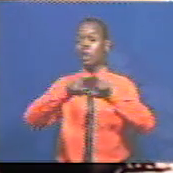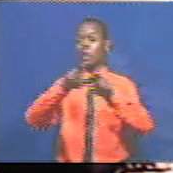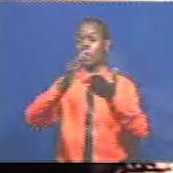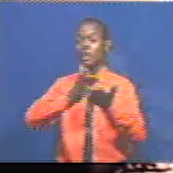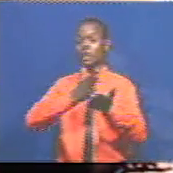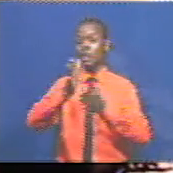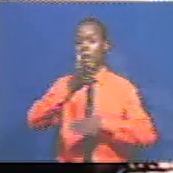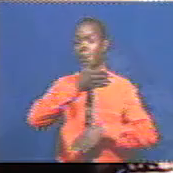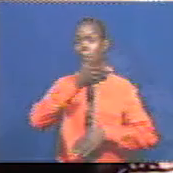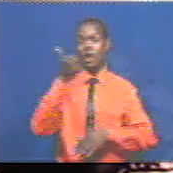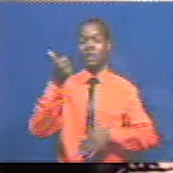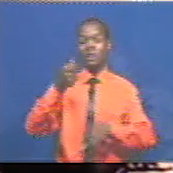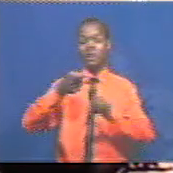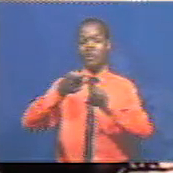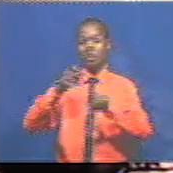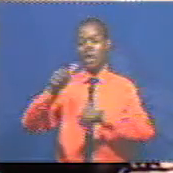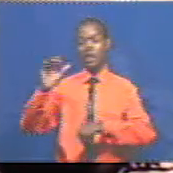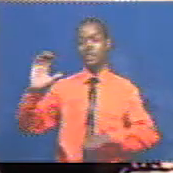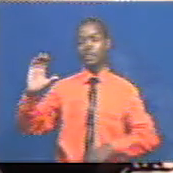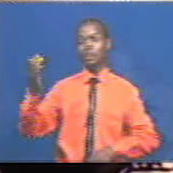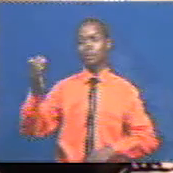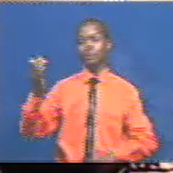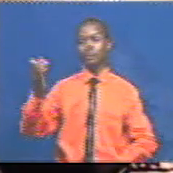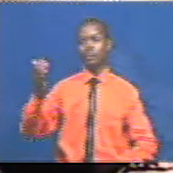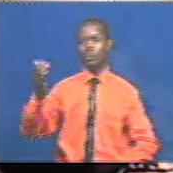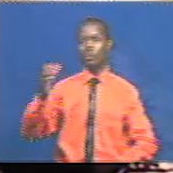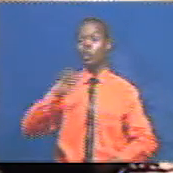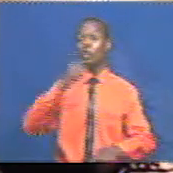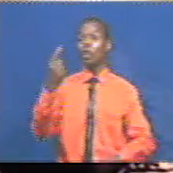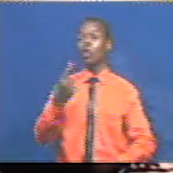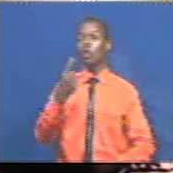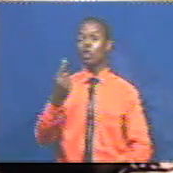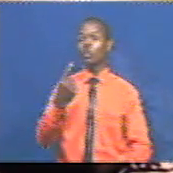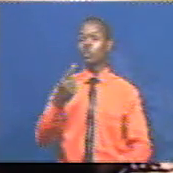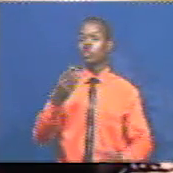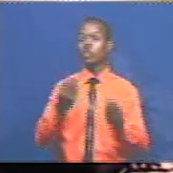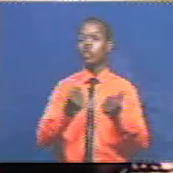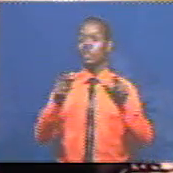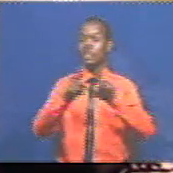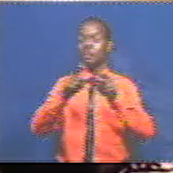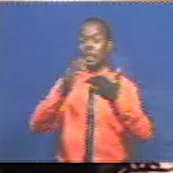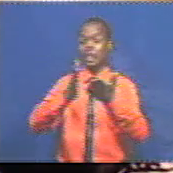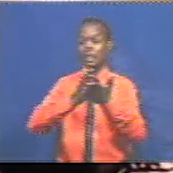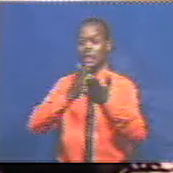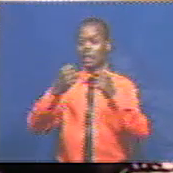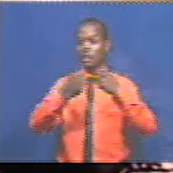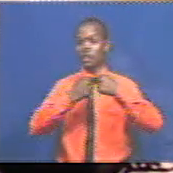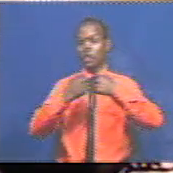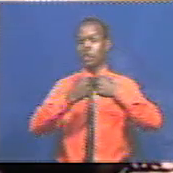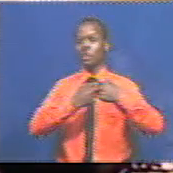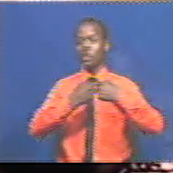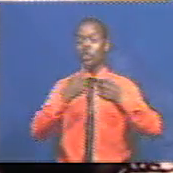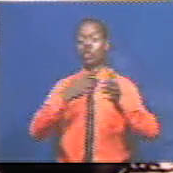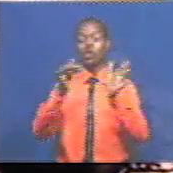the best practices from other cities and also not only the the intima solution also to share the challenges so that we can